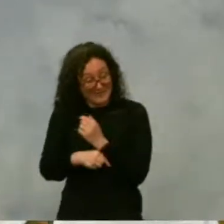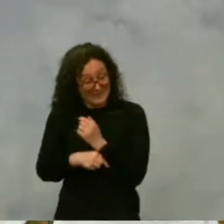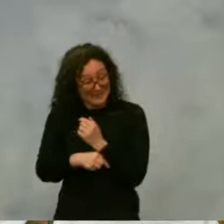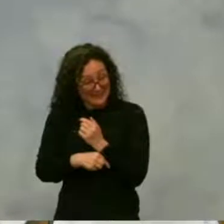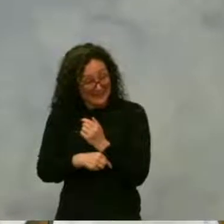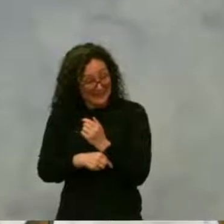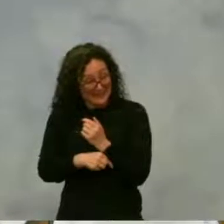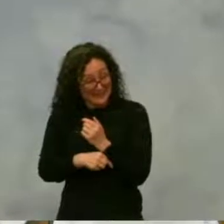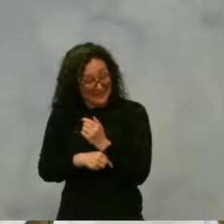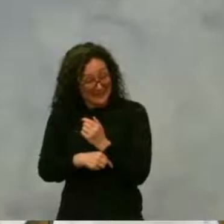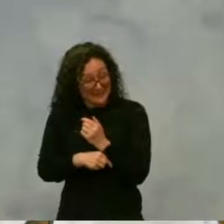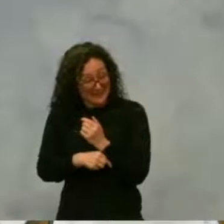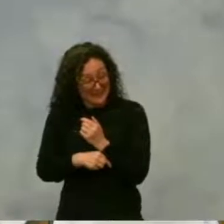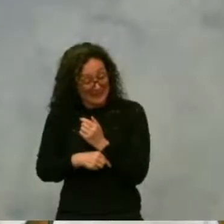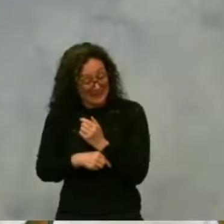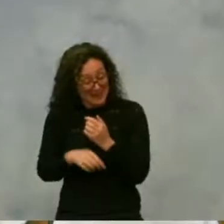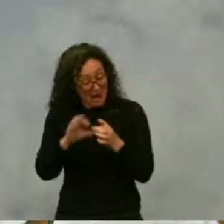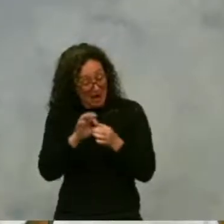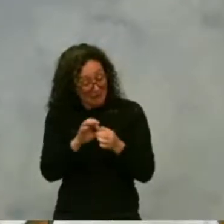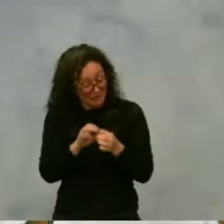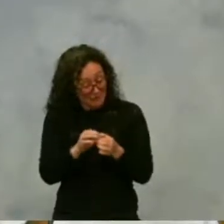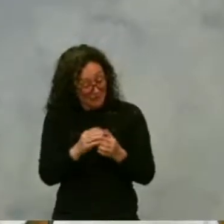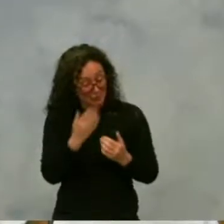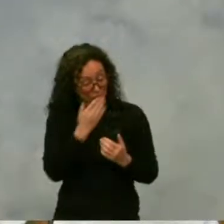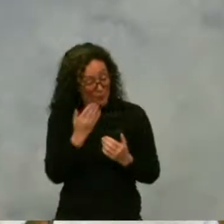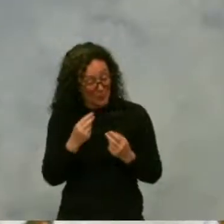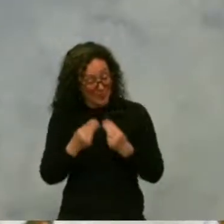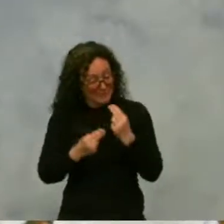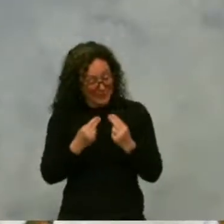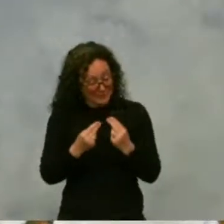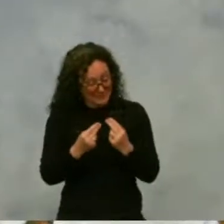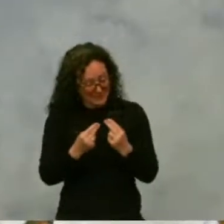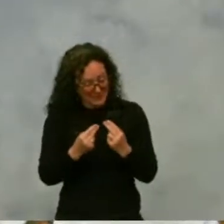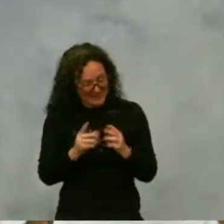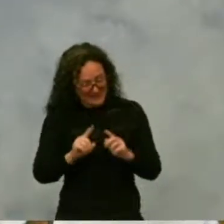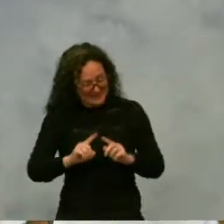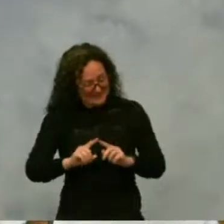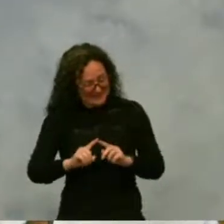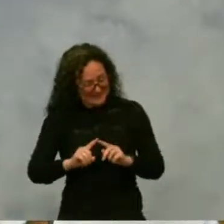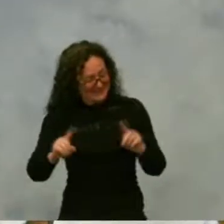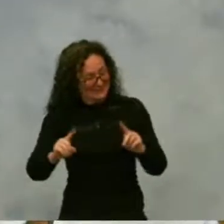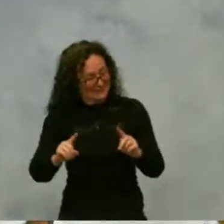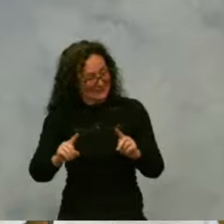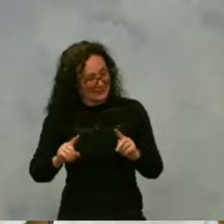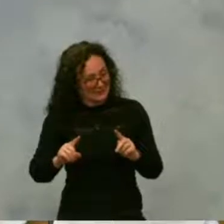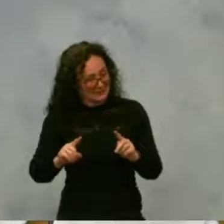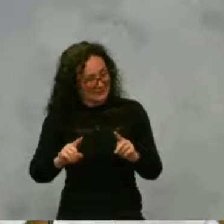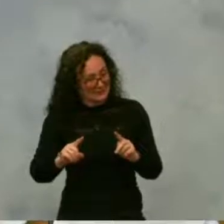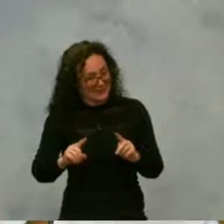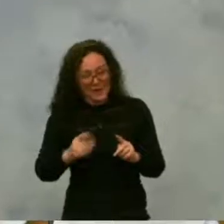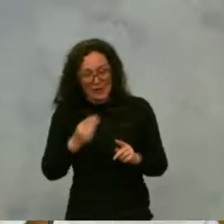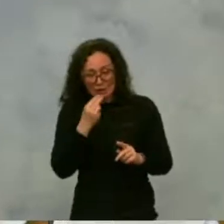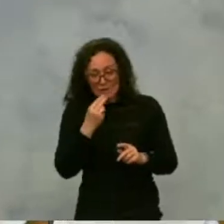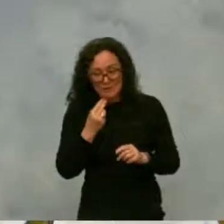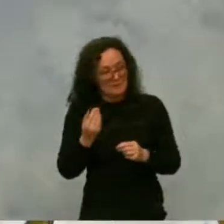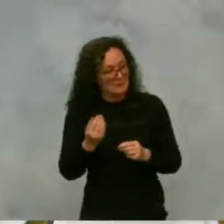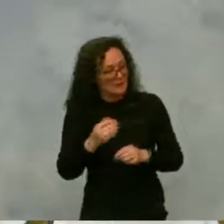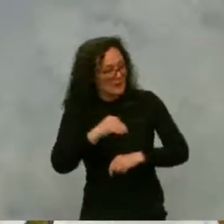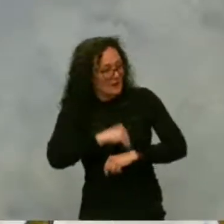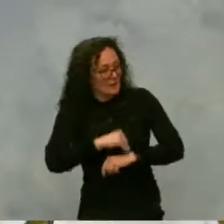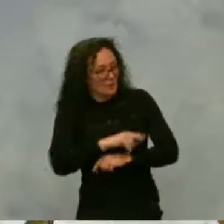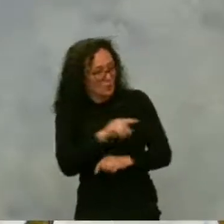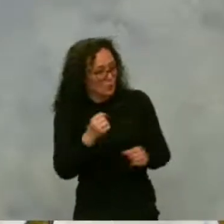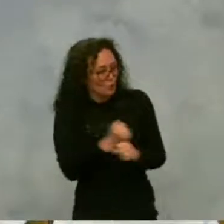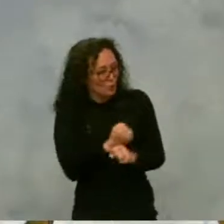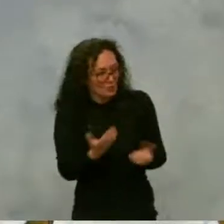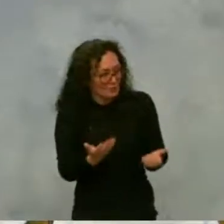to school meals. This is other things, and that doesn't necessarily need to impact on what you're doing through this report today. Thank